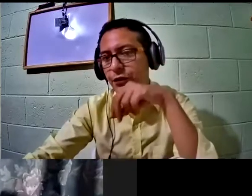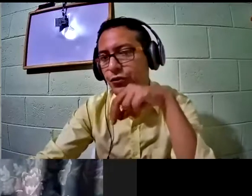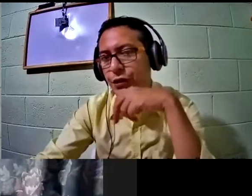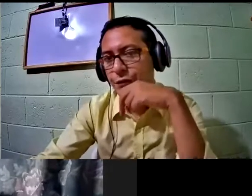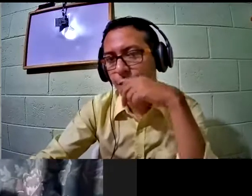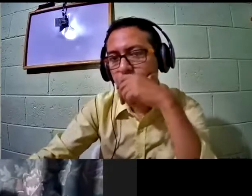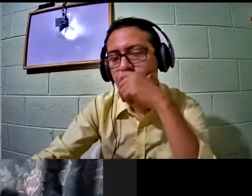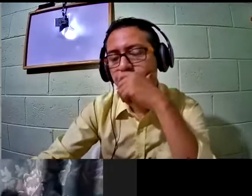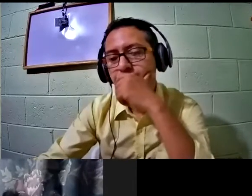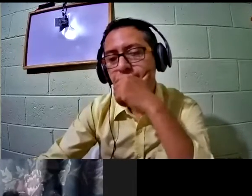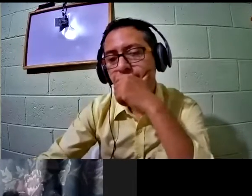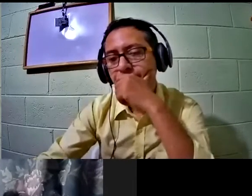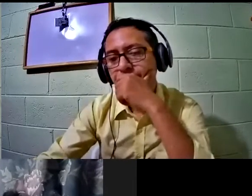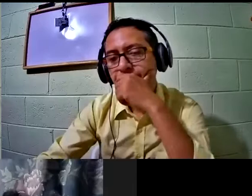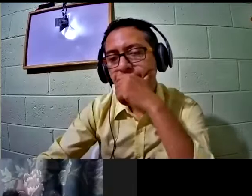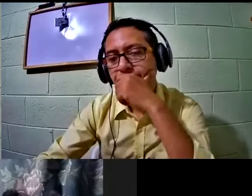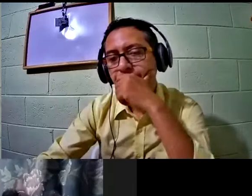Okay. Did you switch roles?